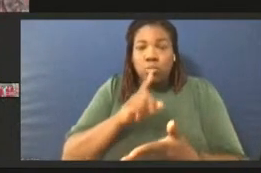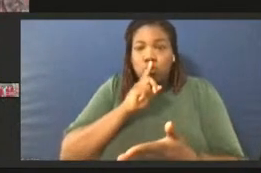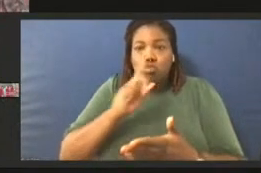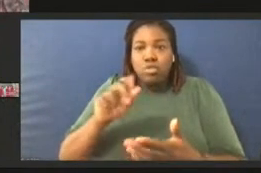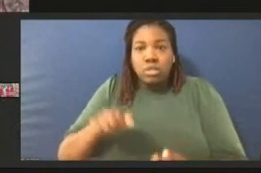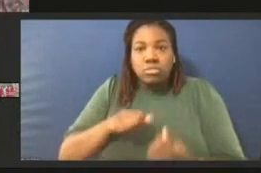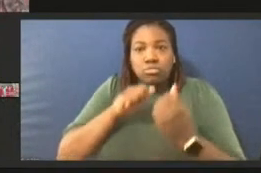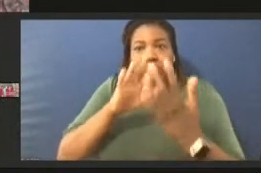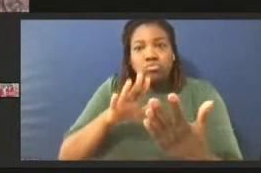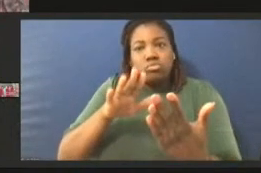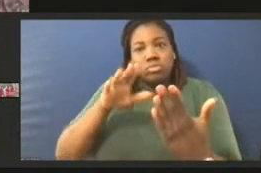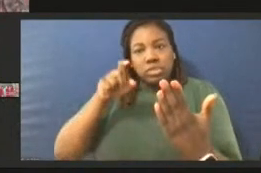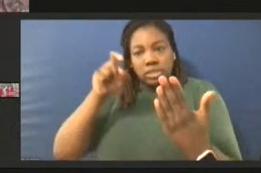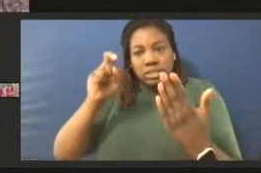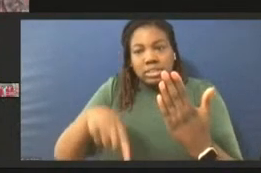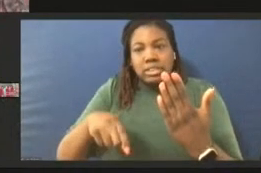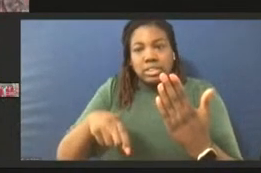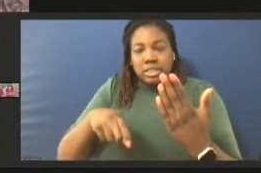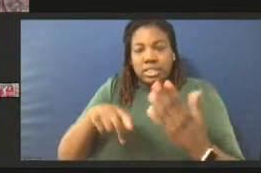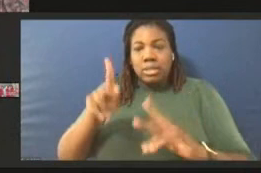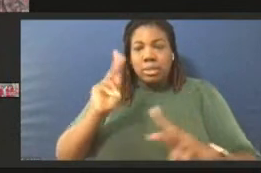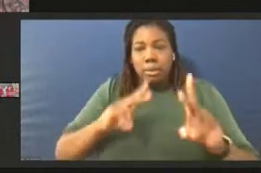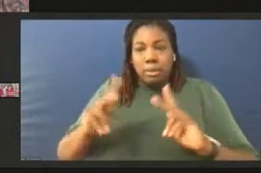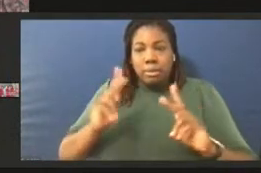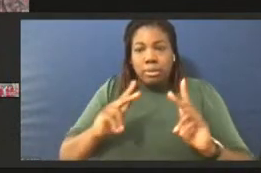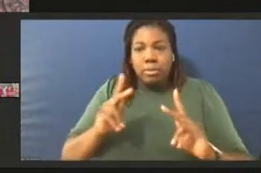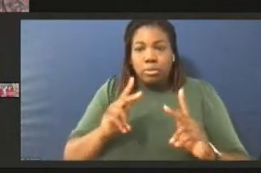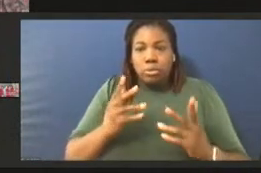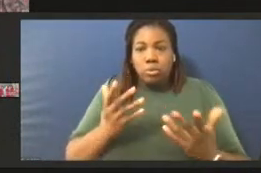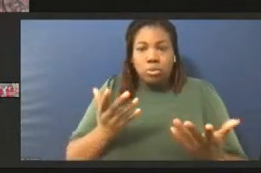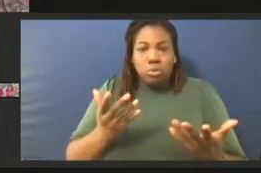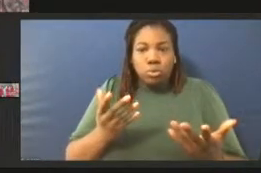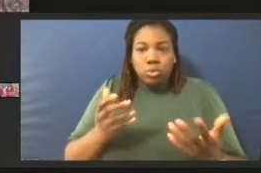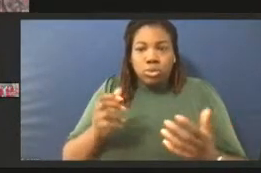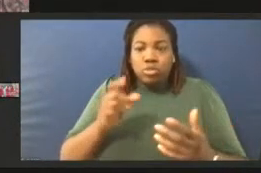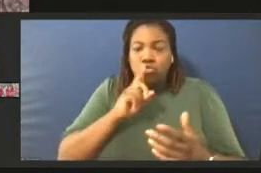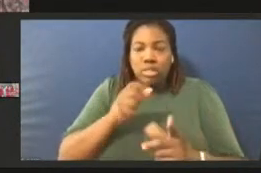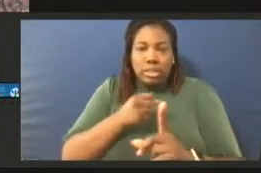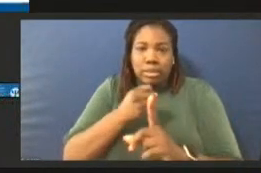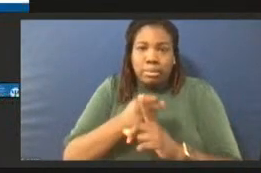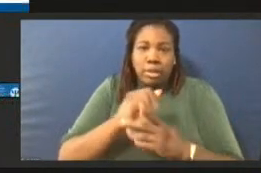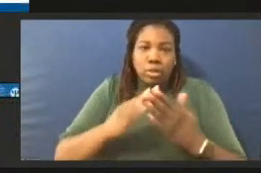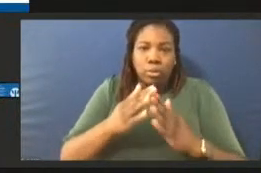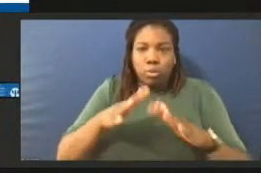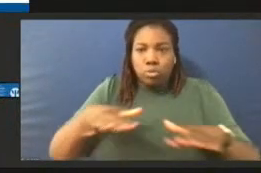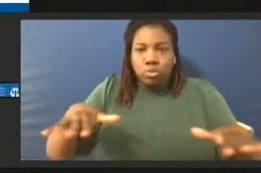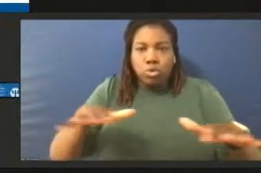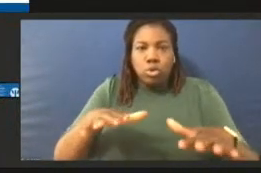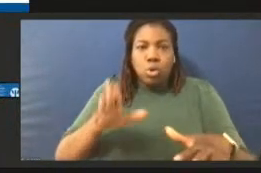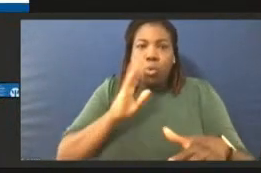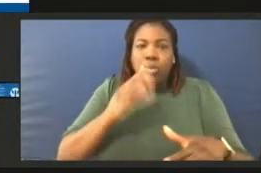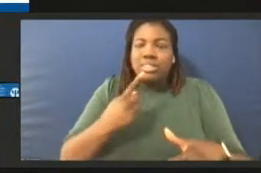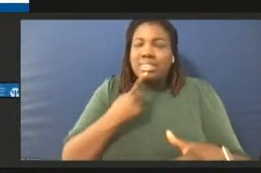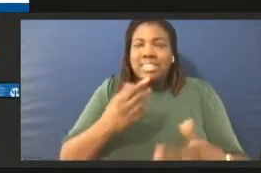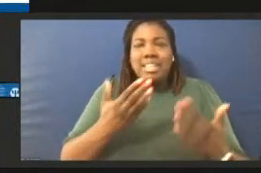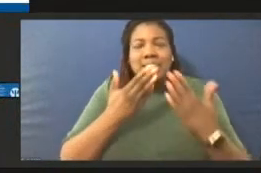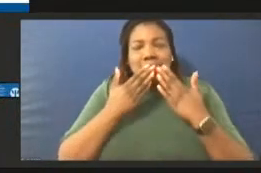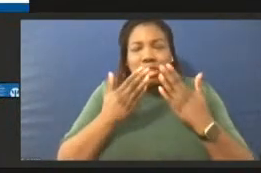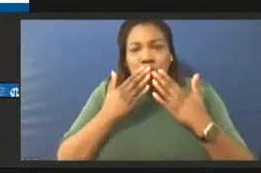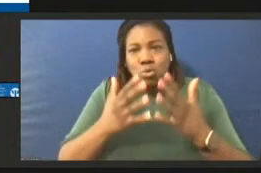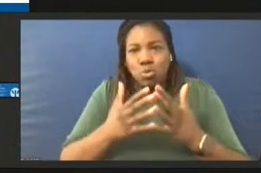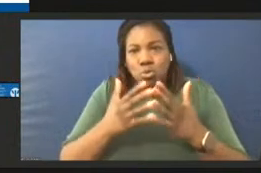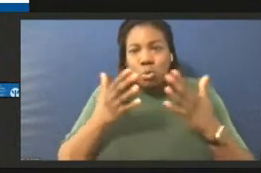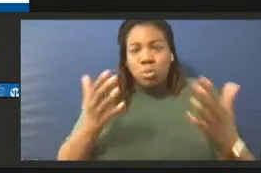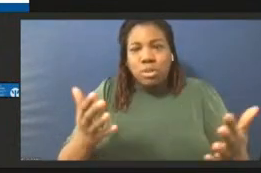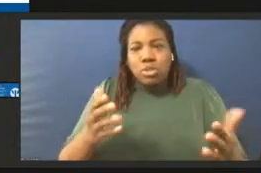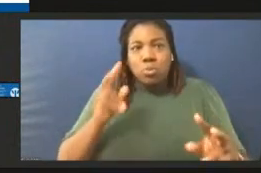the needs of people in ways that can be quite impactful. So with that, we're going to say thank you again, and we